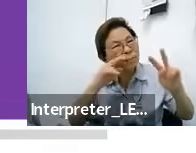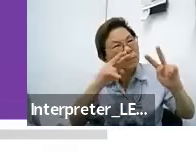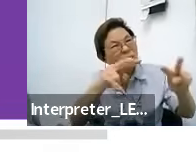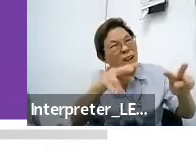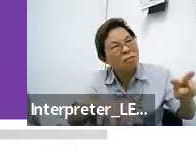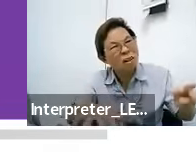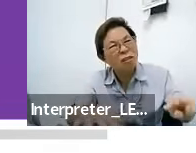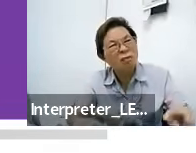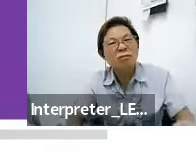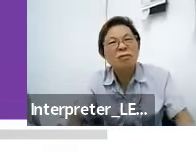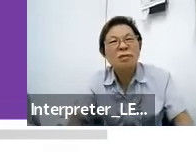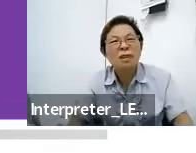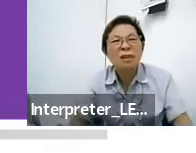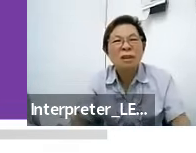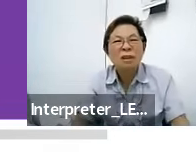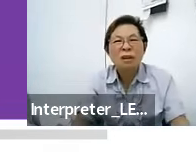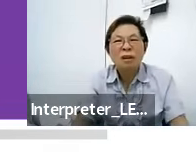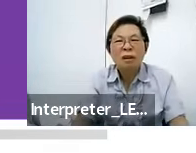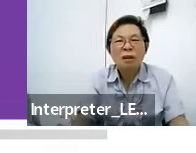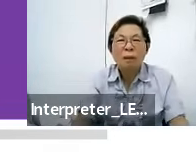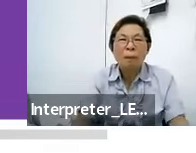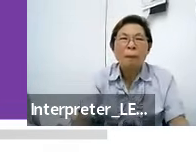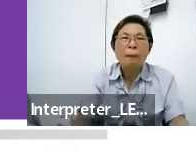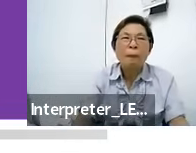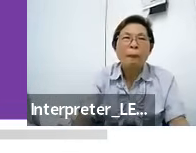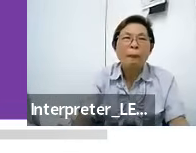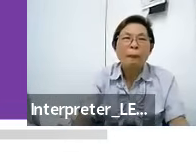around perhaps